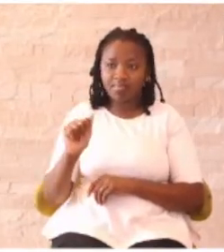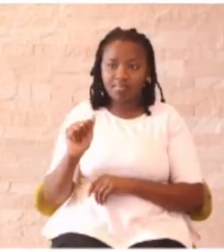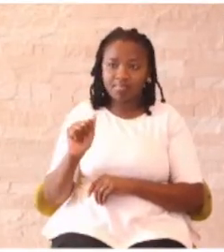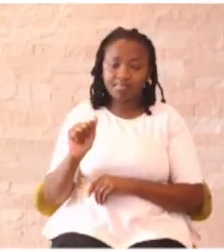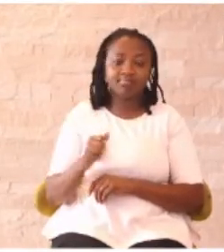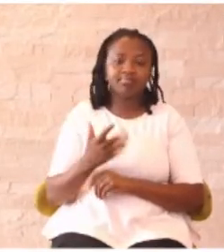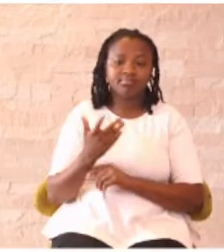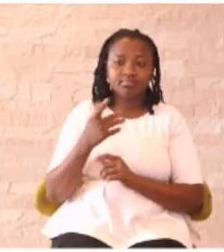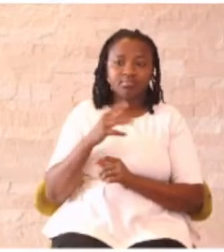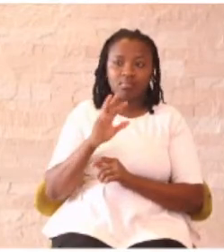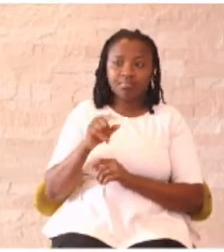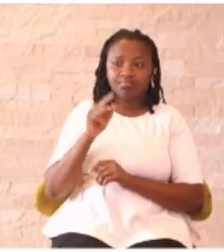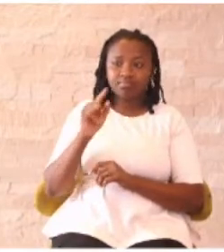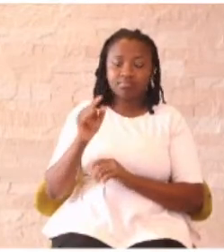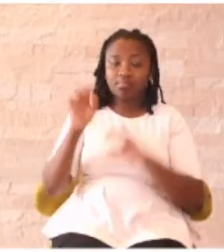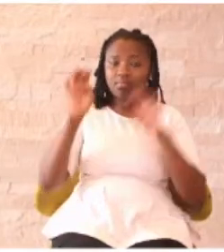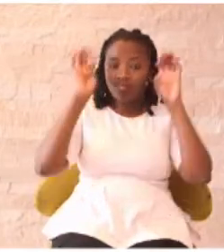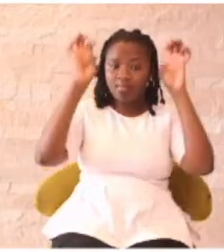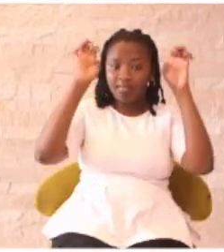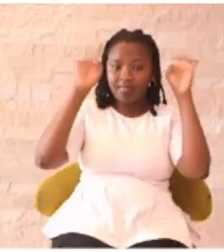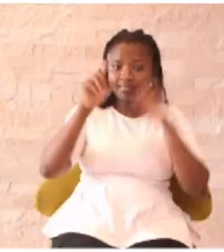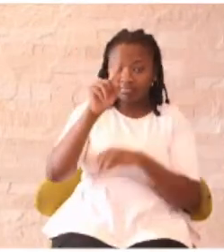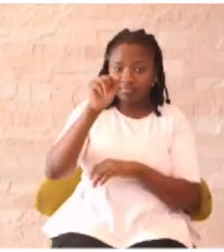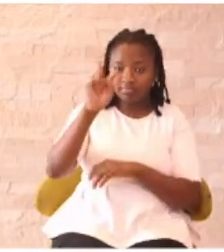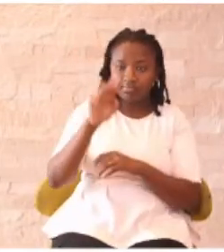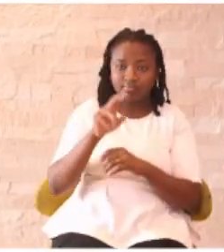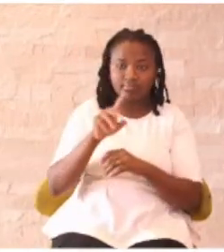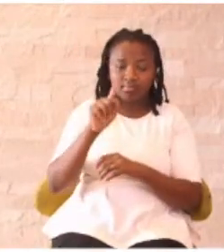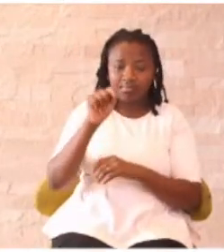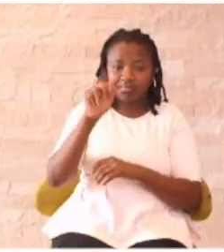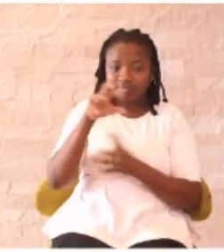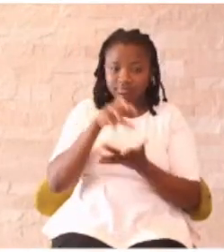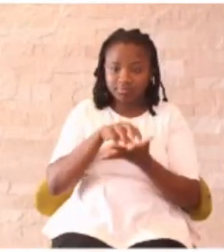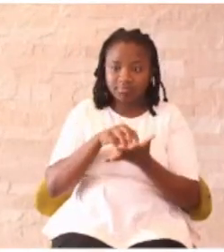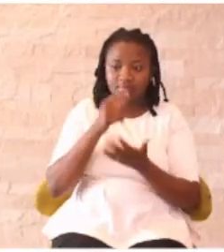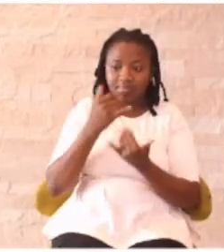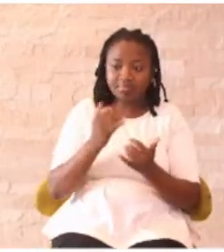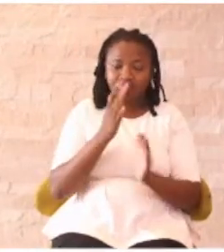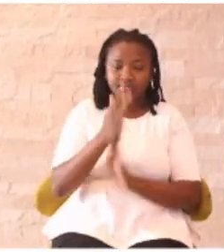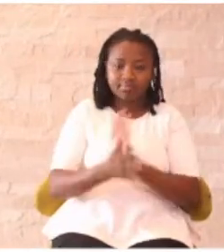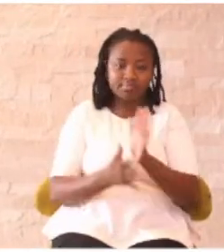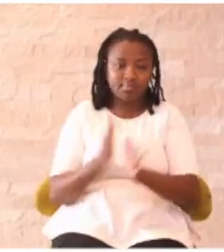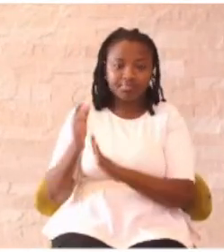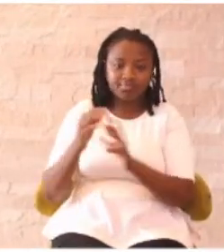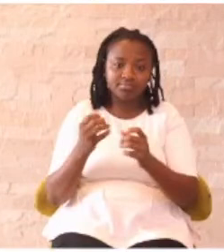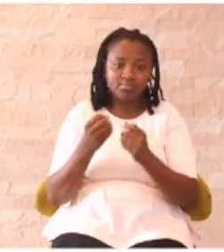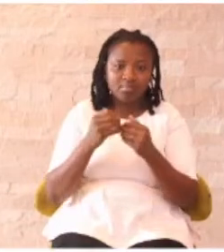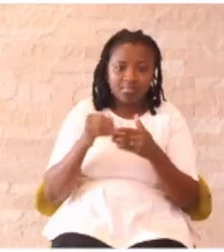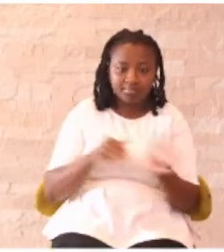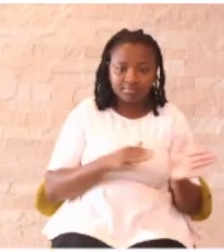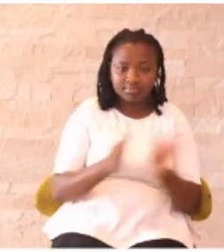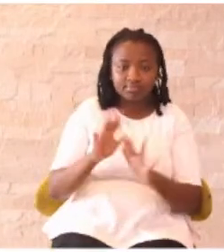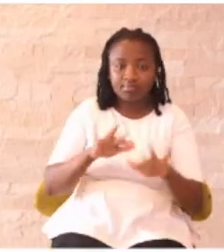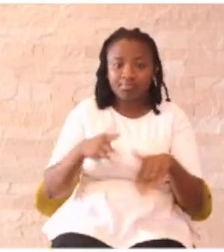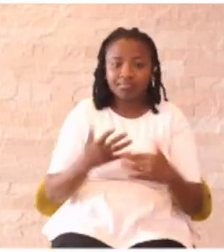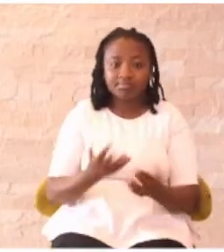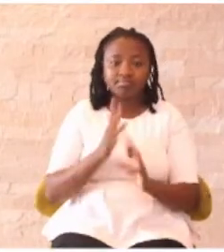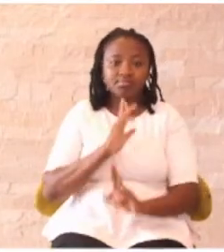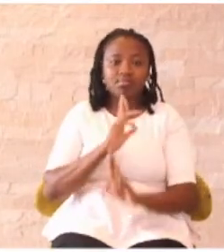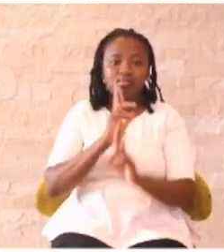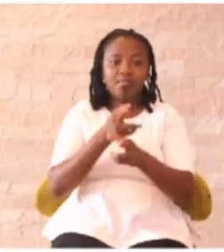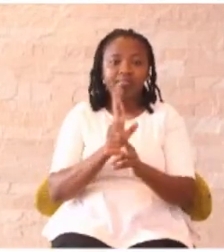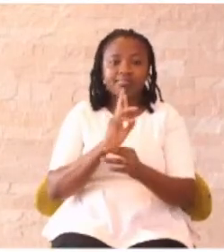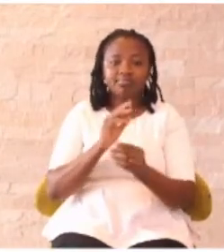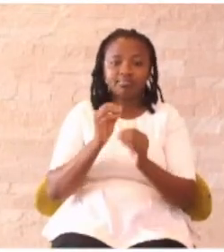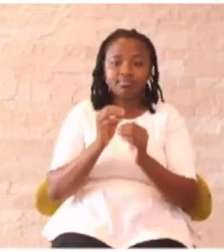Broadcast Authority is preparing a guideline on disability reporting to be